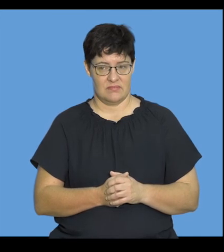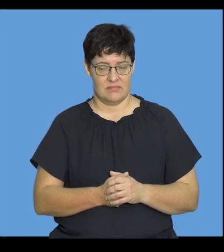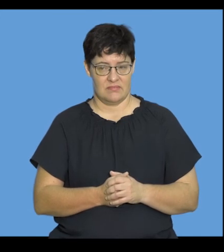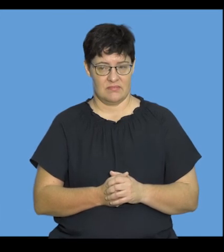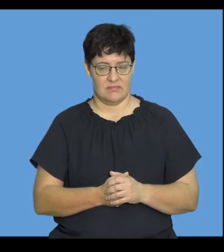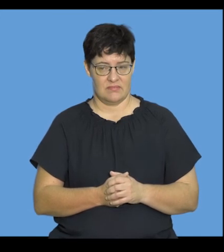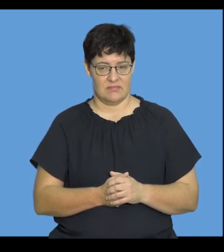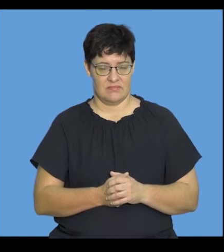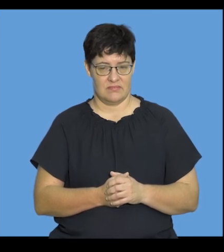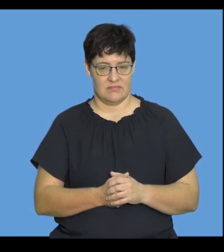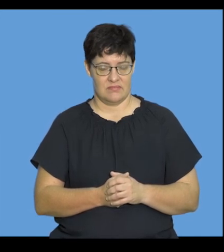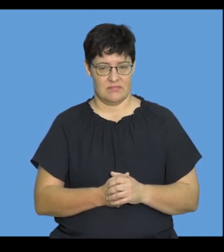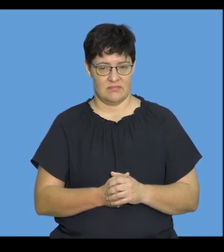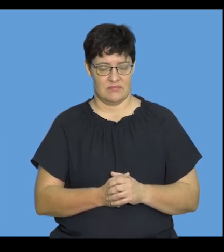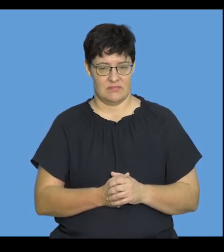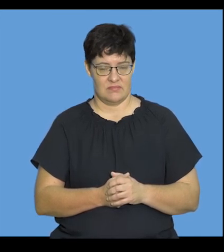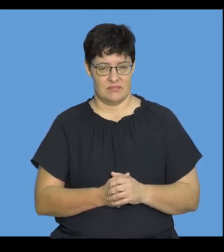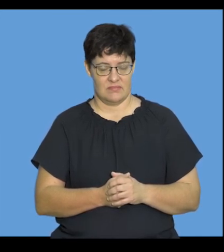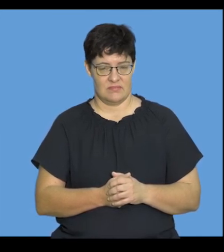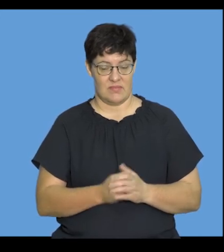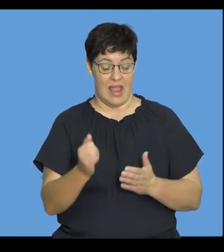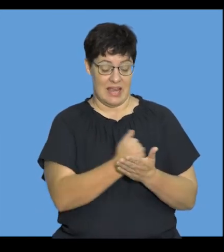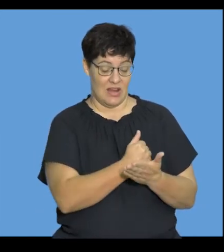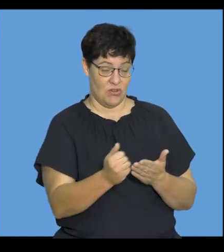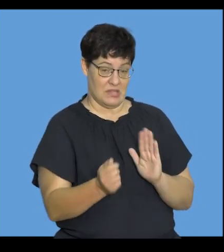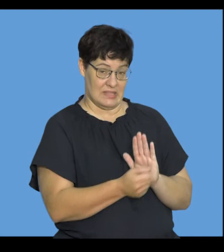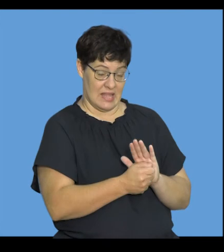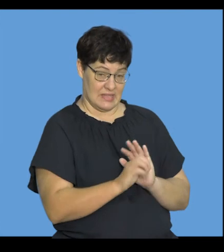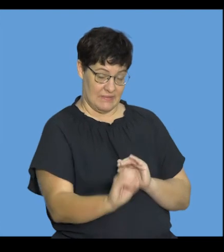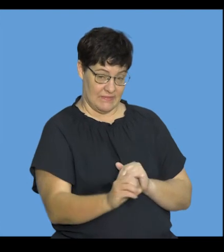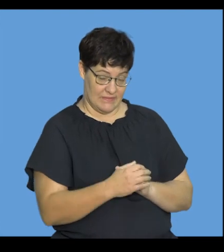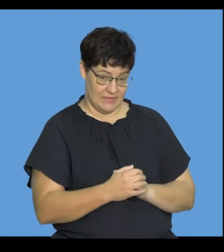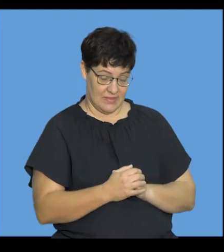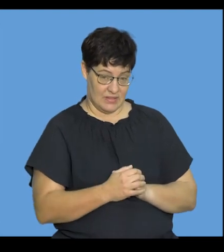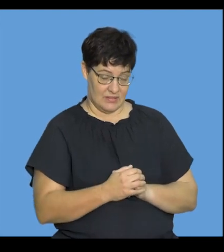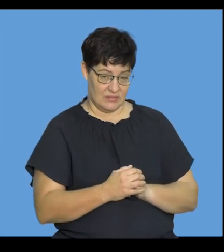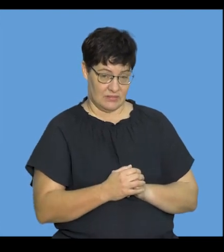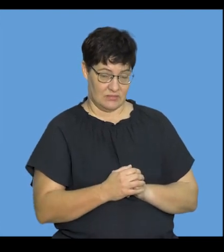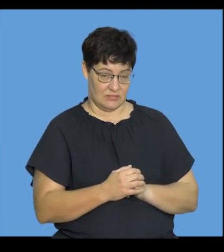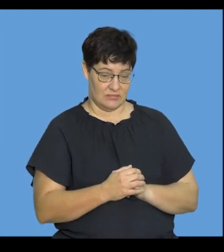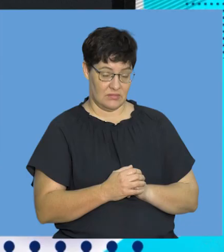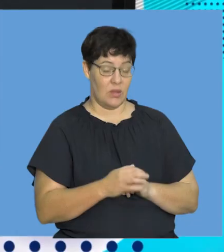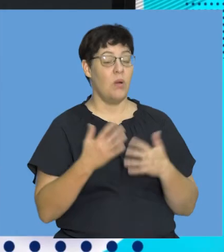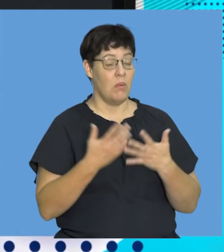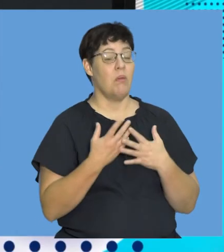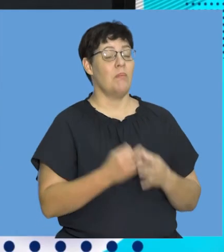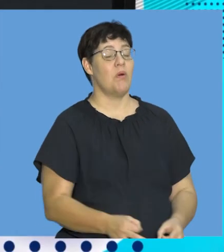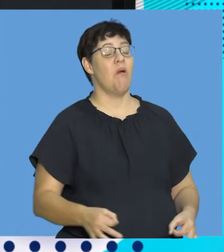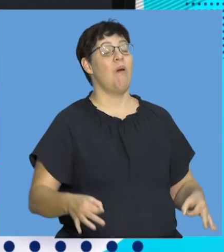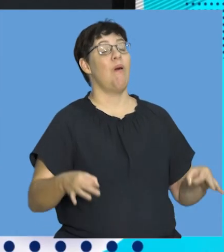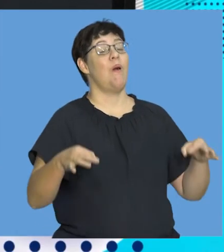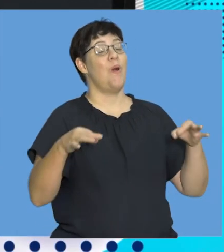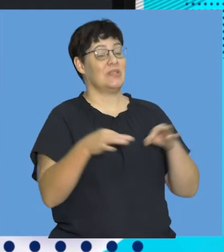Let's go back. Right, here we go. We have our credit sales, and that's the most important